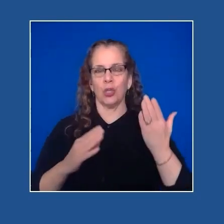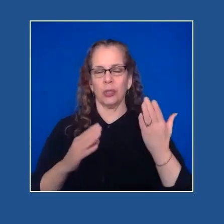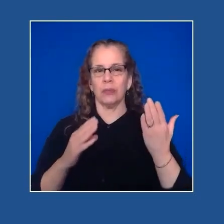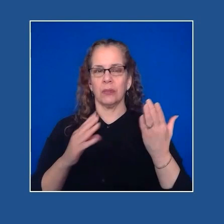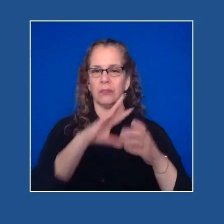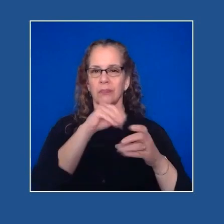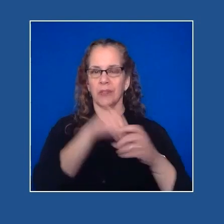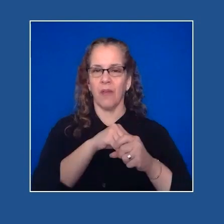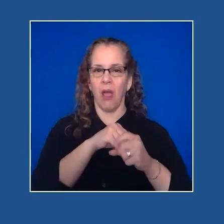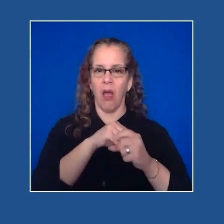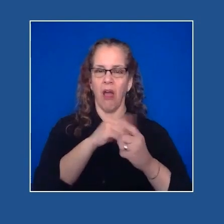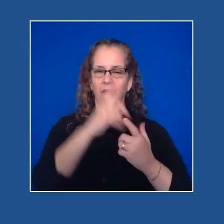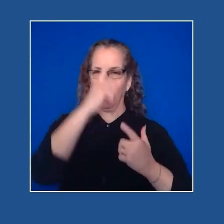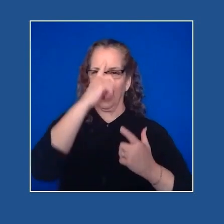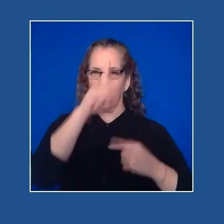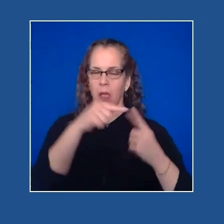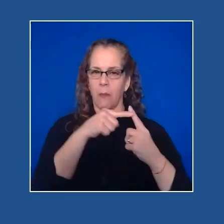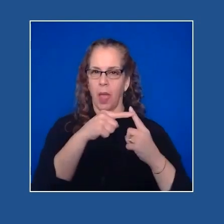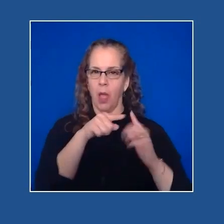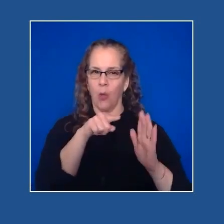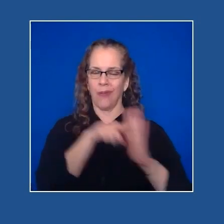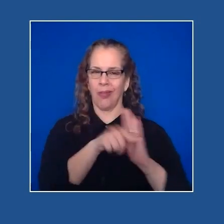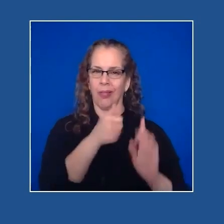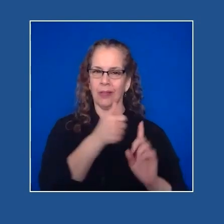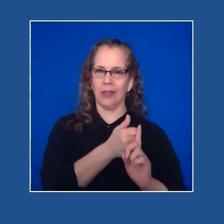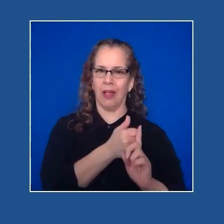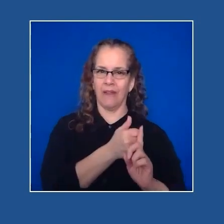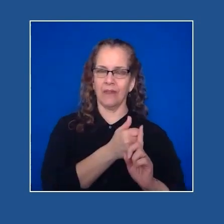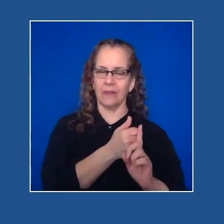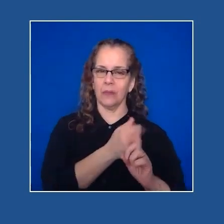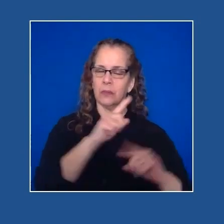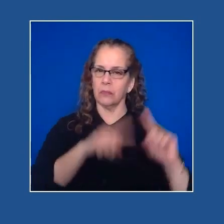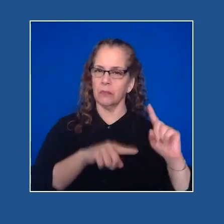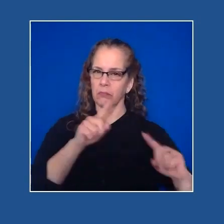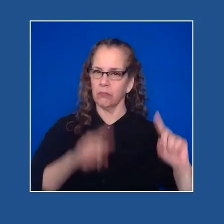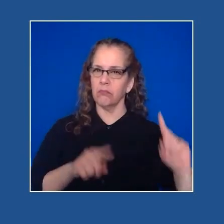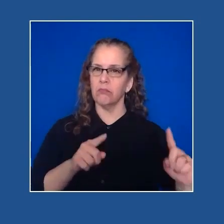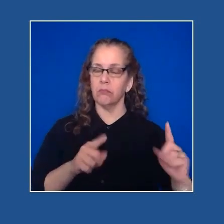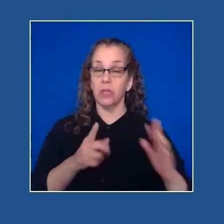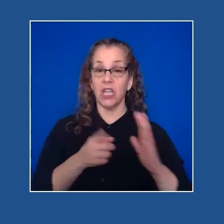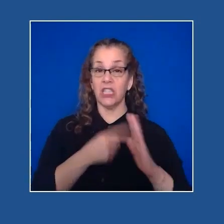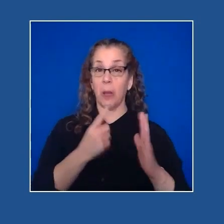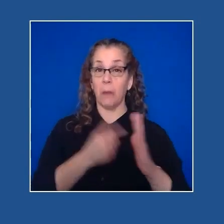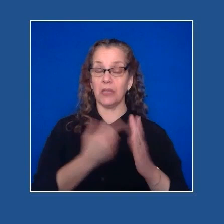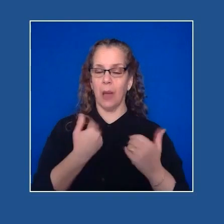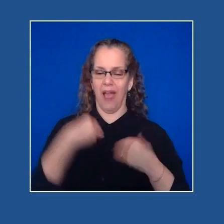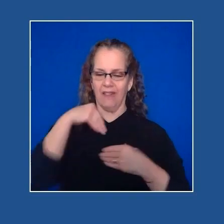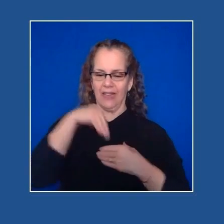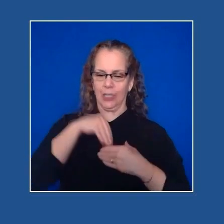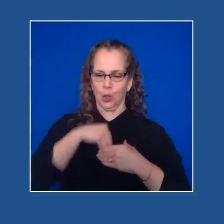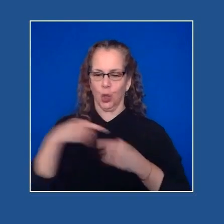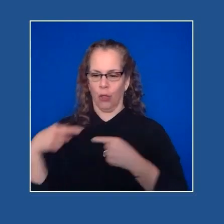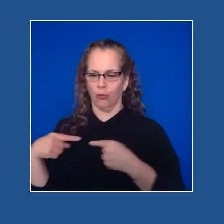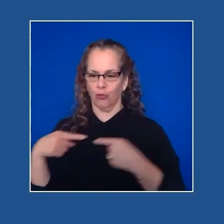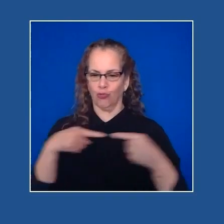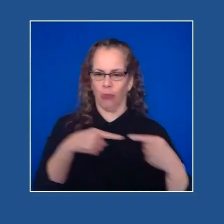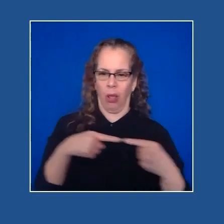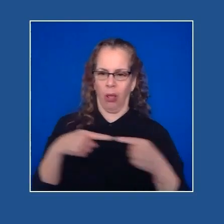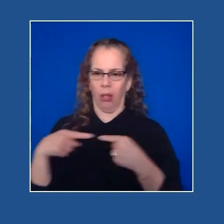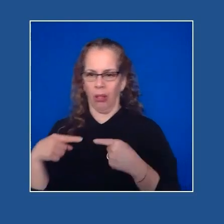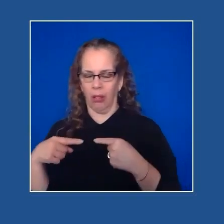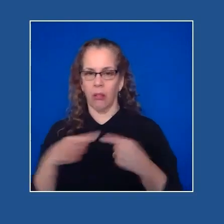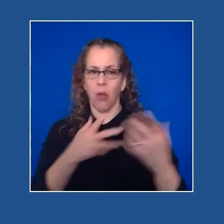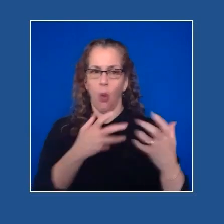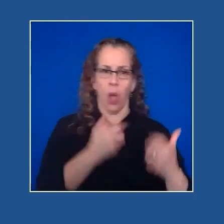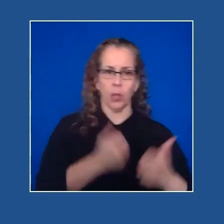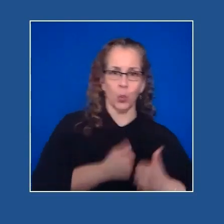only are there different dimensions of suicidal thinking, but sometimes there's even an internal struggle between them, like the wish to live